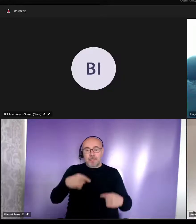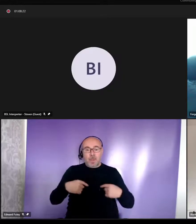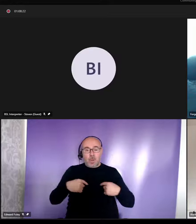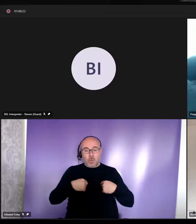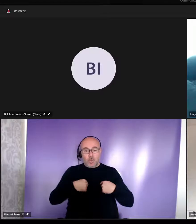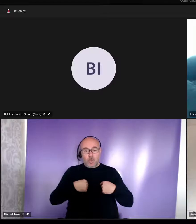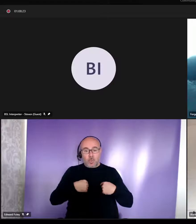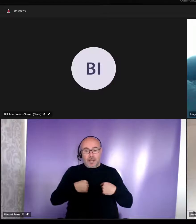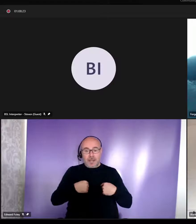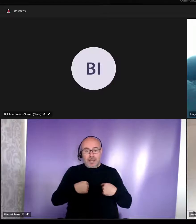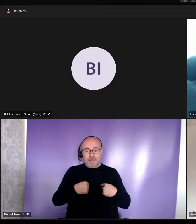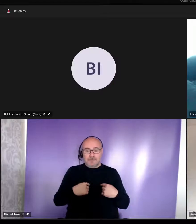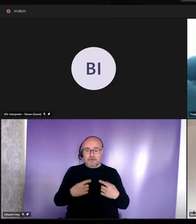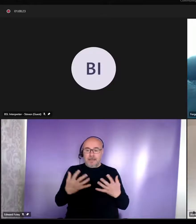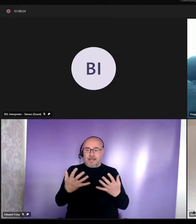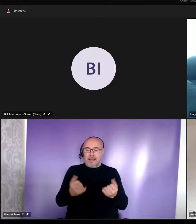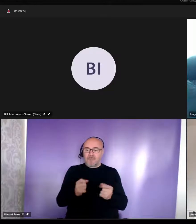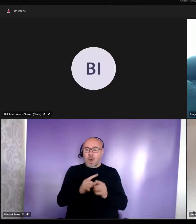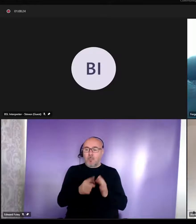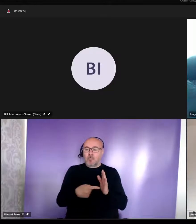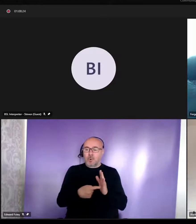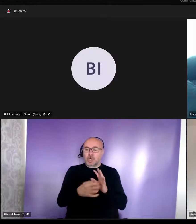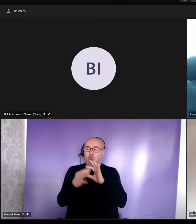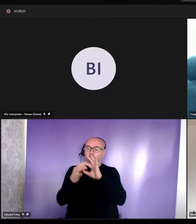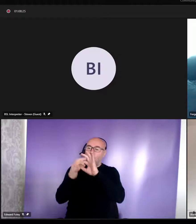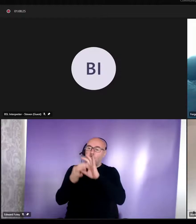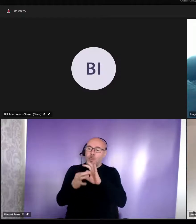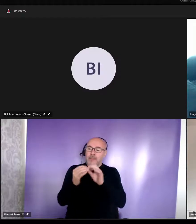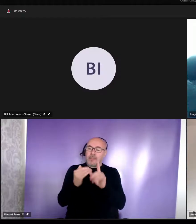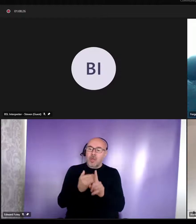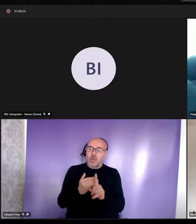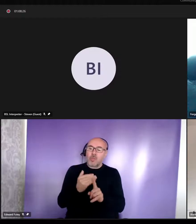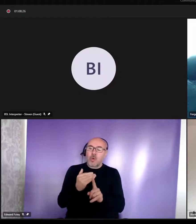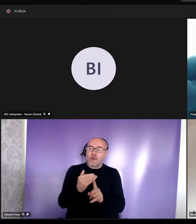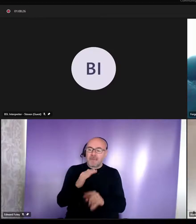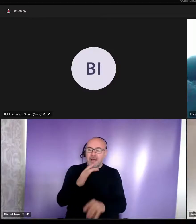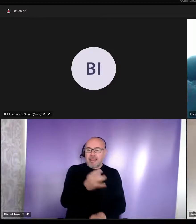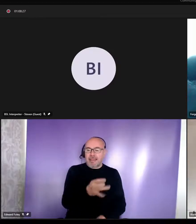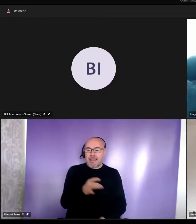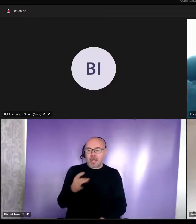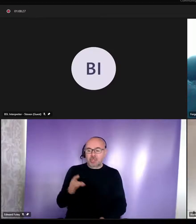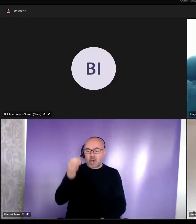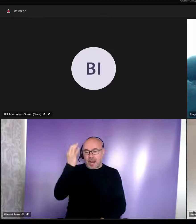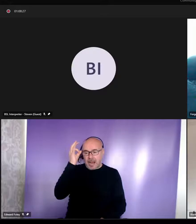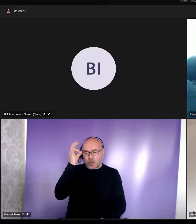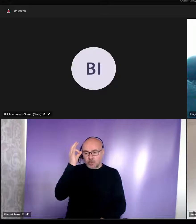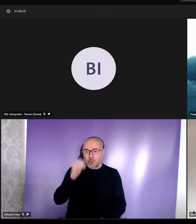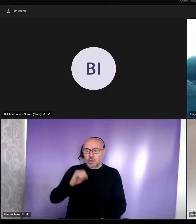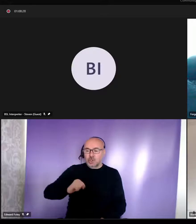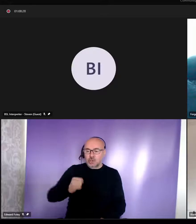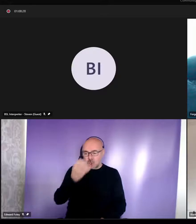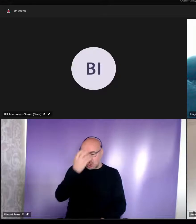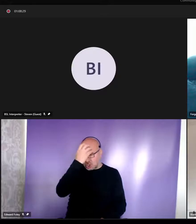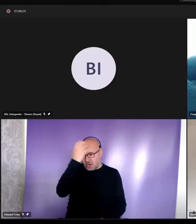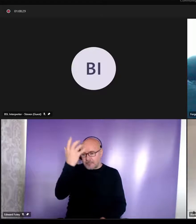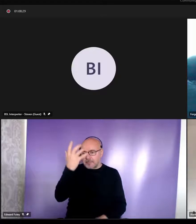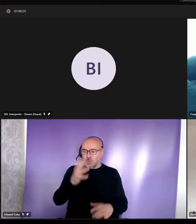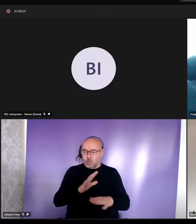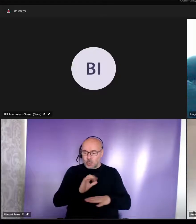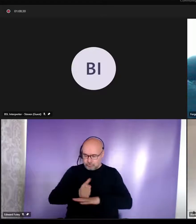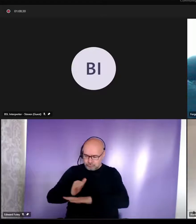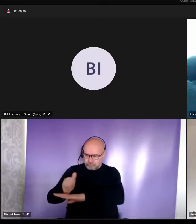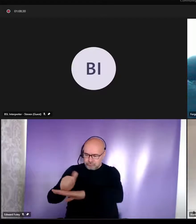end of a project with North Lanarkshire Council and Scottish Government in rolling out EV charging.